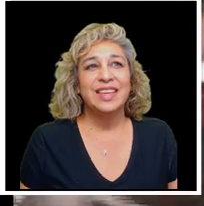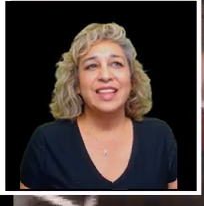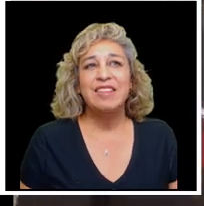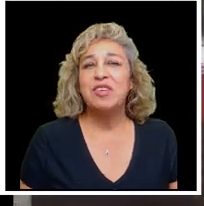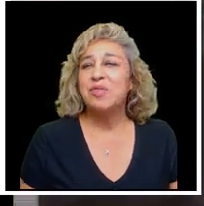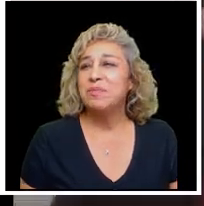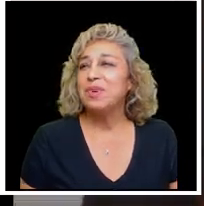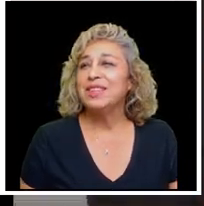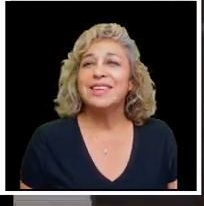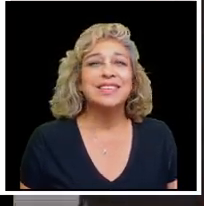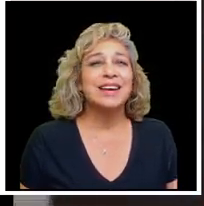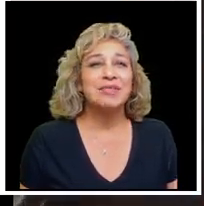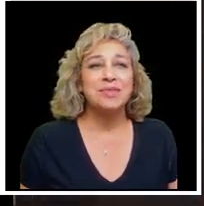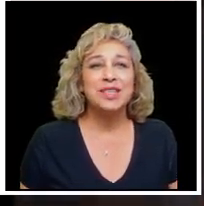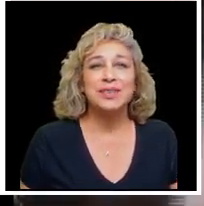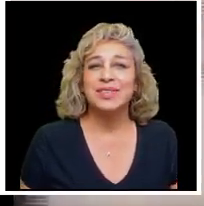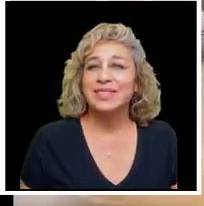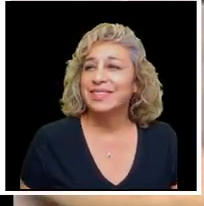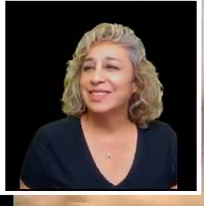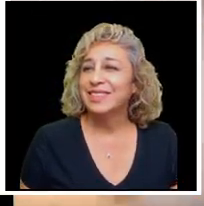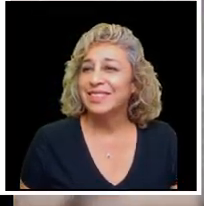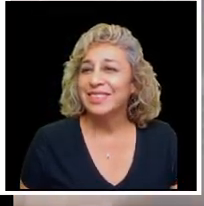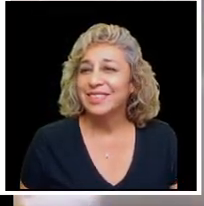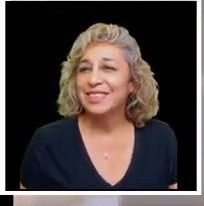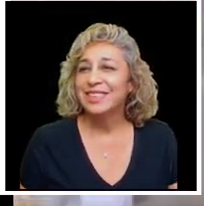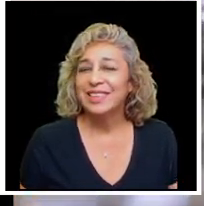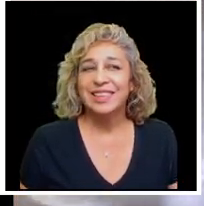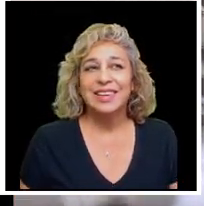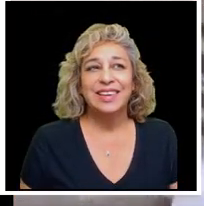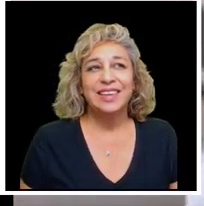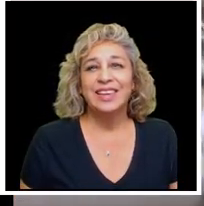say they've already put things on them too